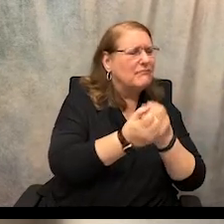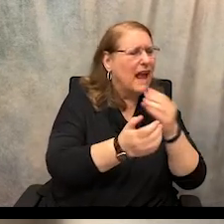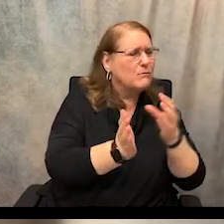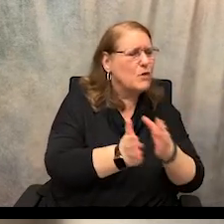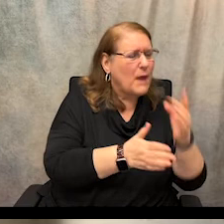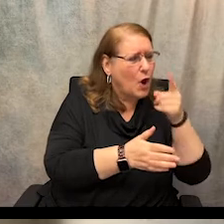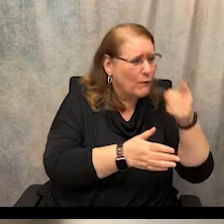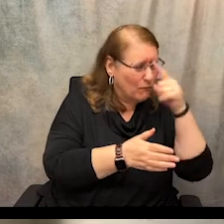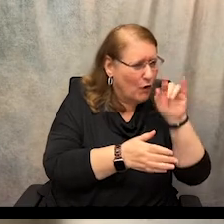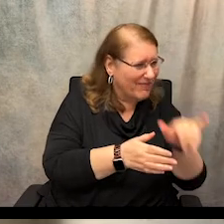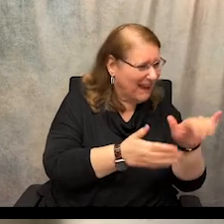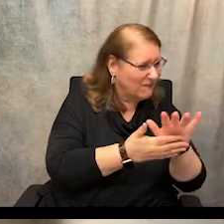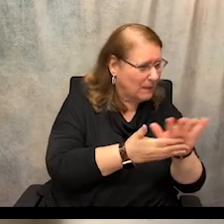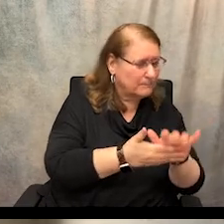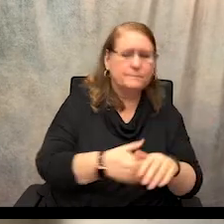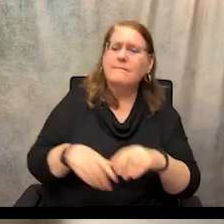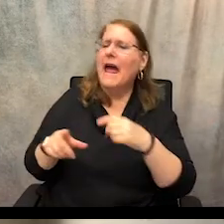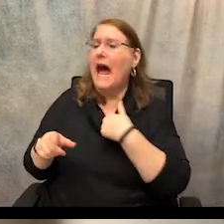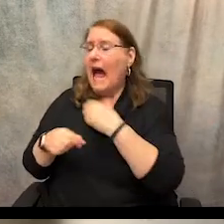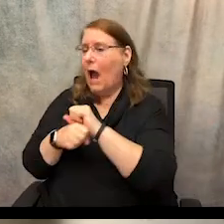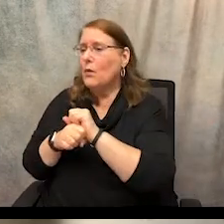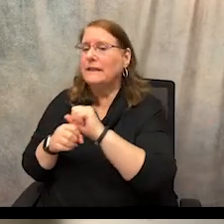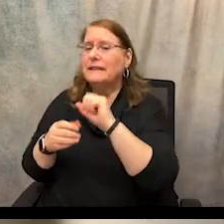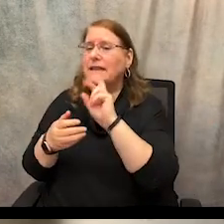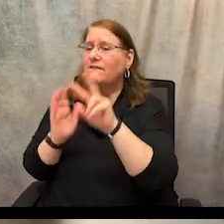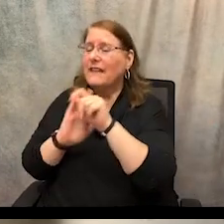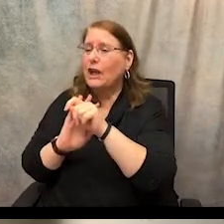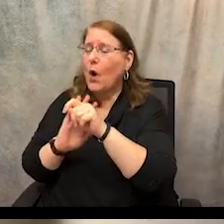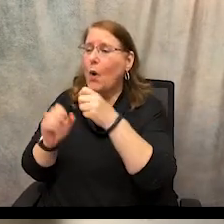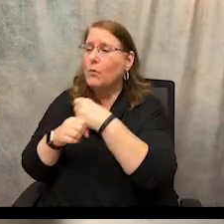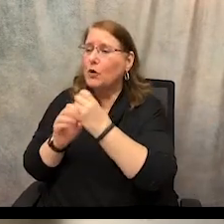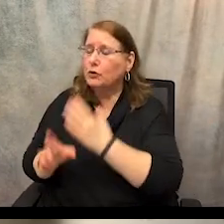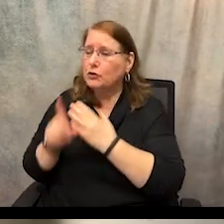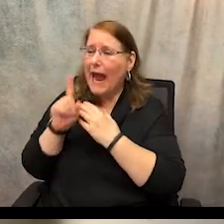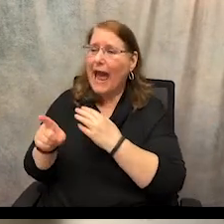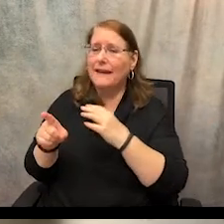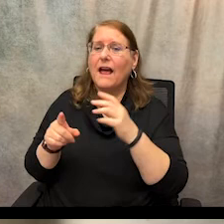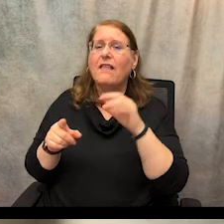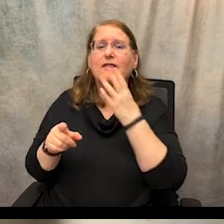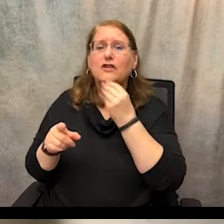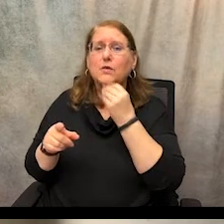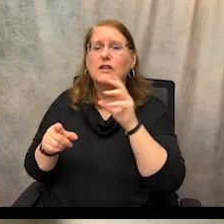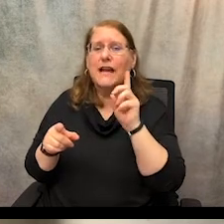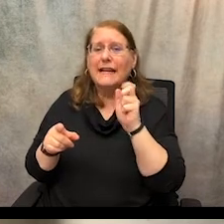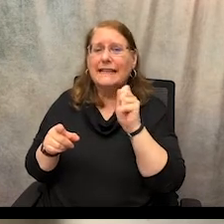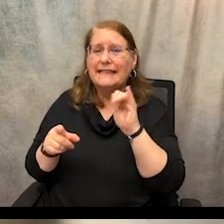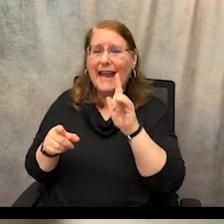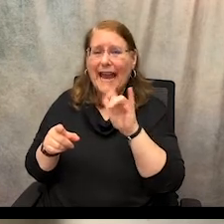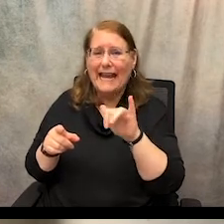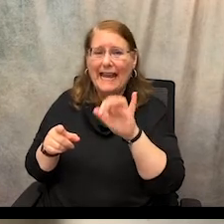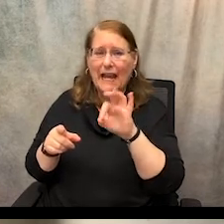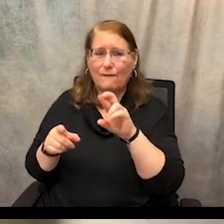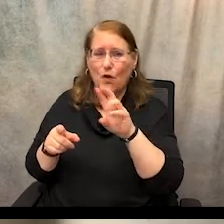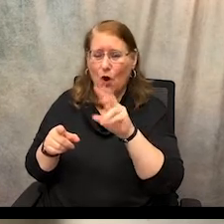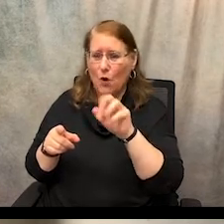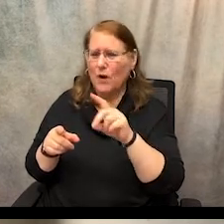I worked as a video producer at the Jewish Daily Forward, and many of our projects were sort